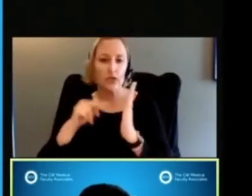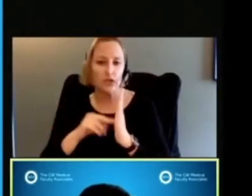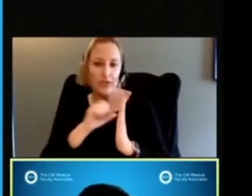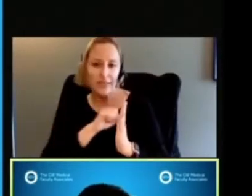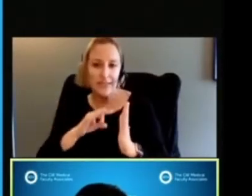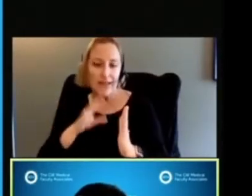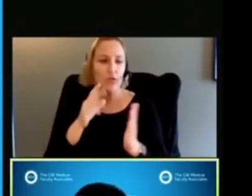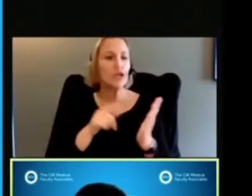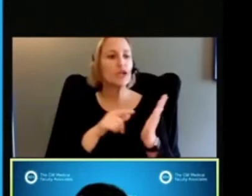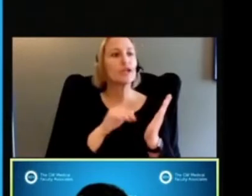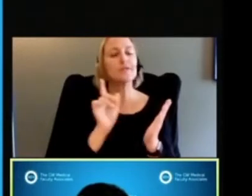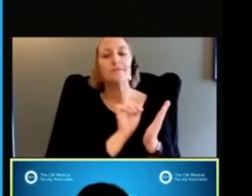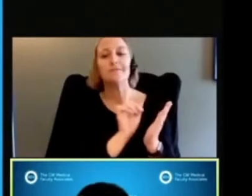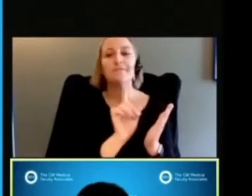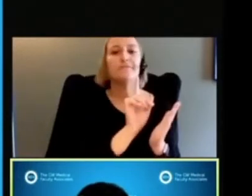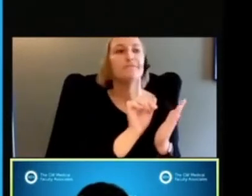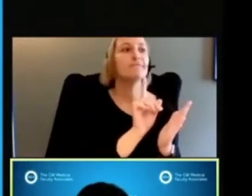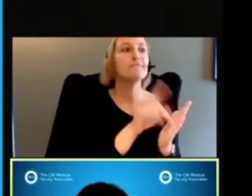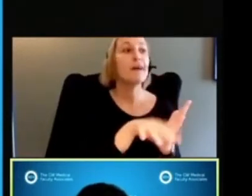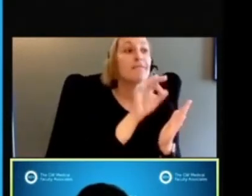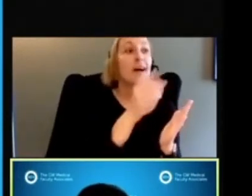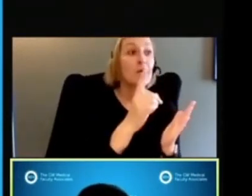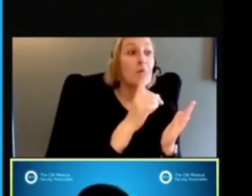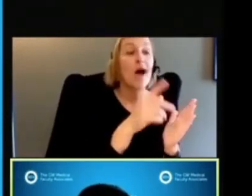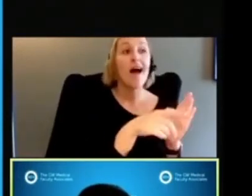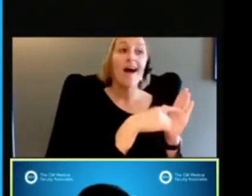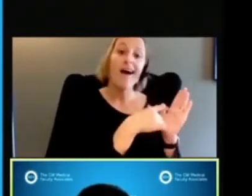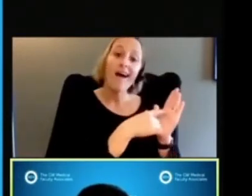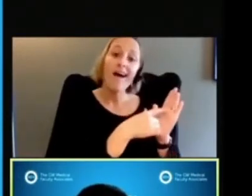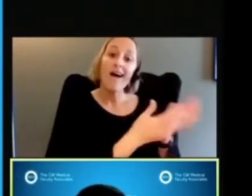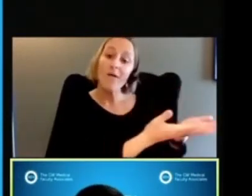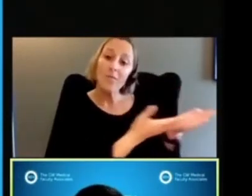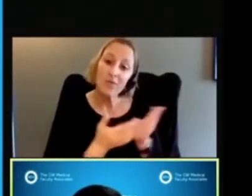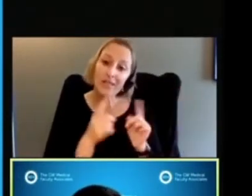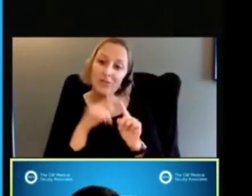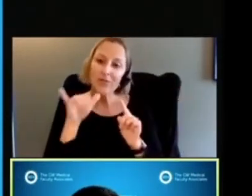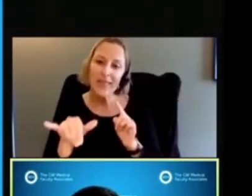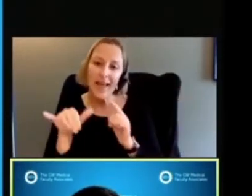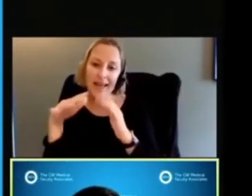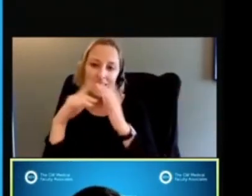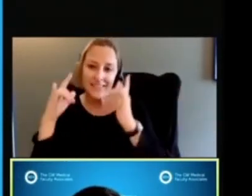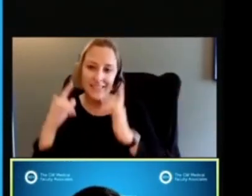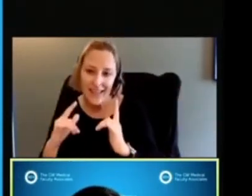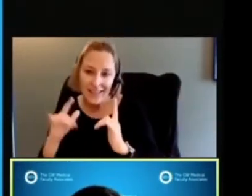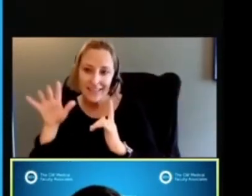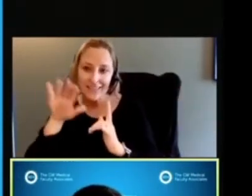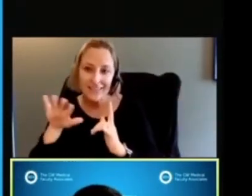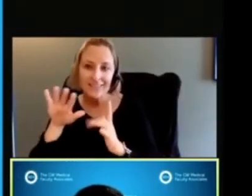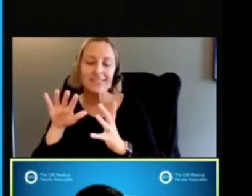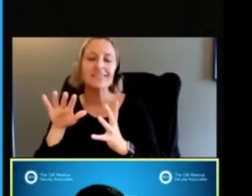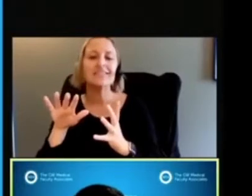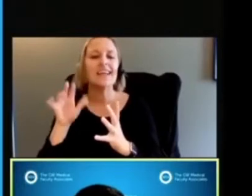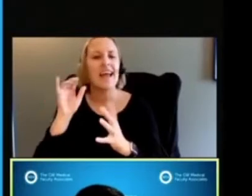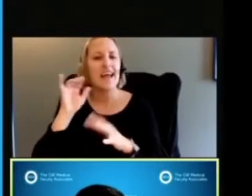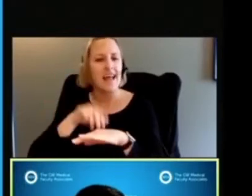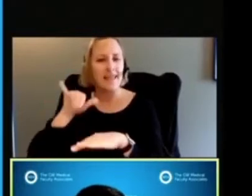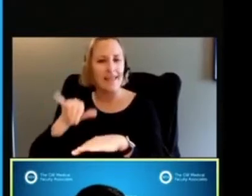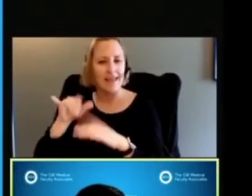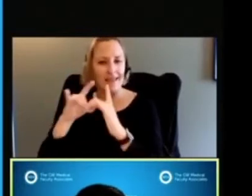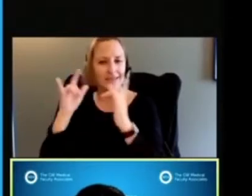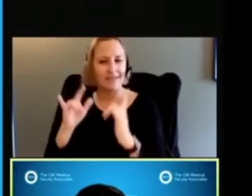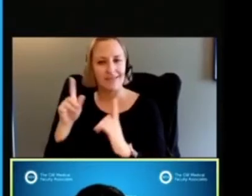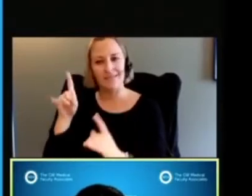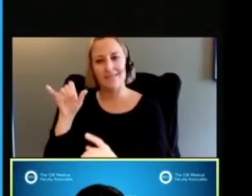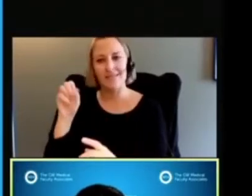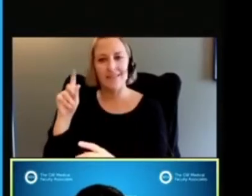an event and draw someone in. And then, as you can see in this photo, bring them to the kiosk. And at the kiosk, we would